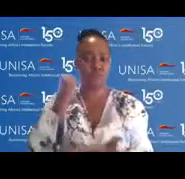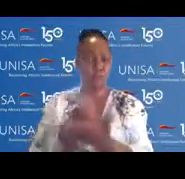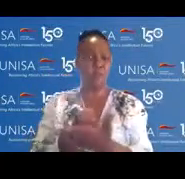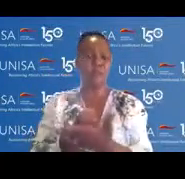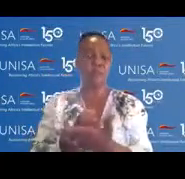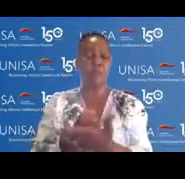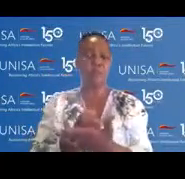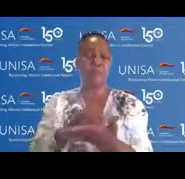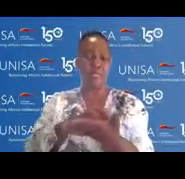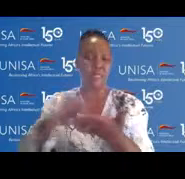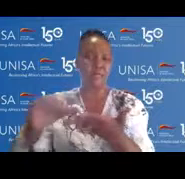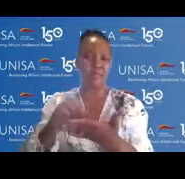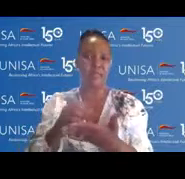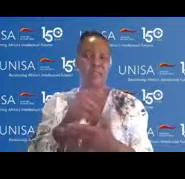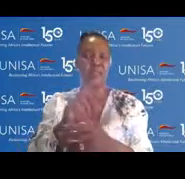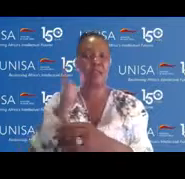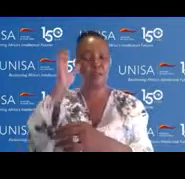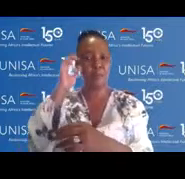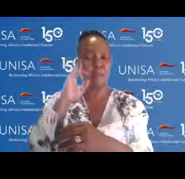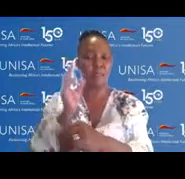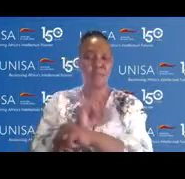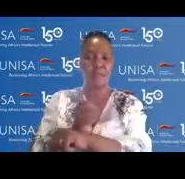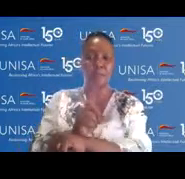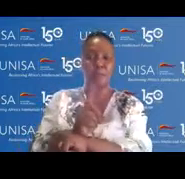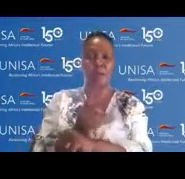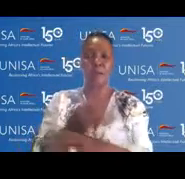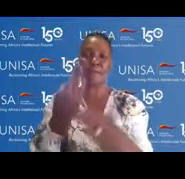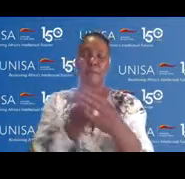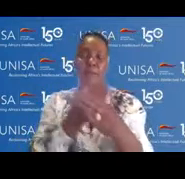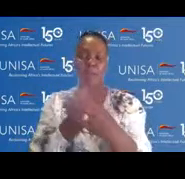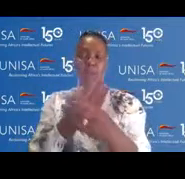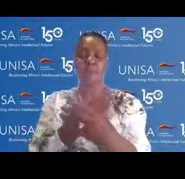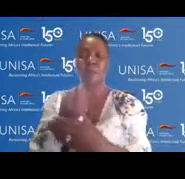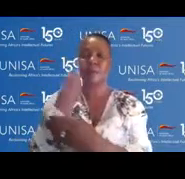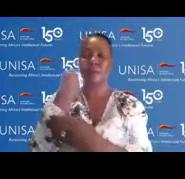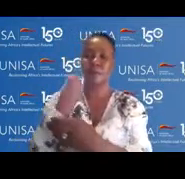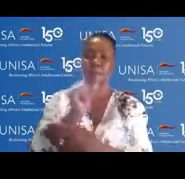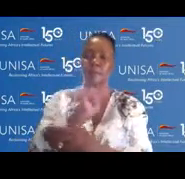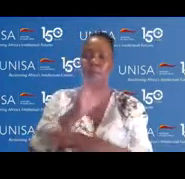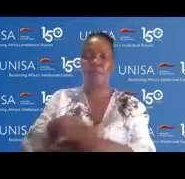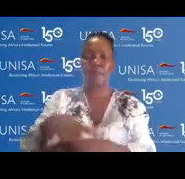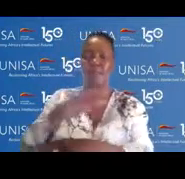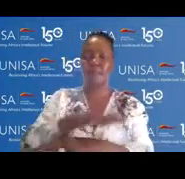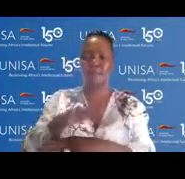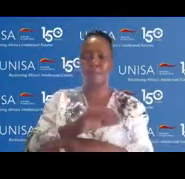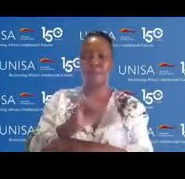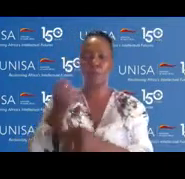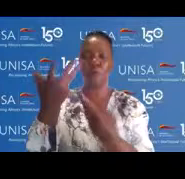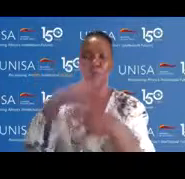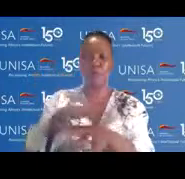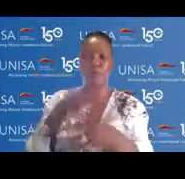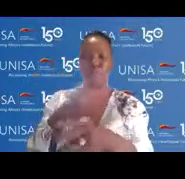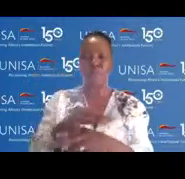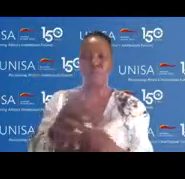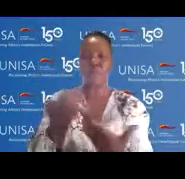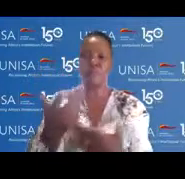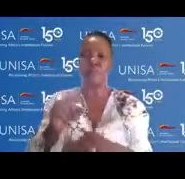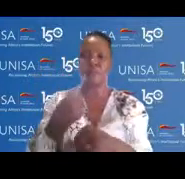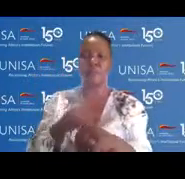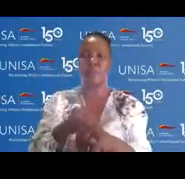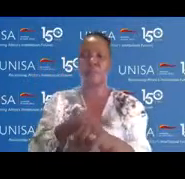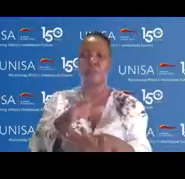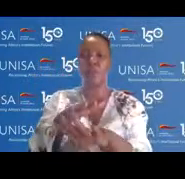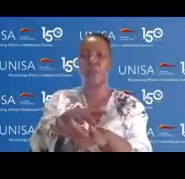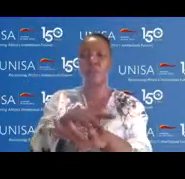are temporary files and they will just eat up space and memory of your browser. At some point, your browser is going to slow down a lot, actually,